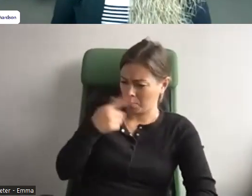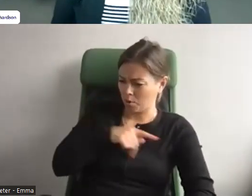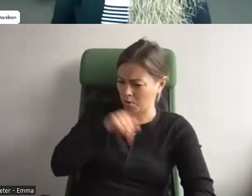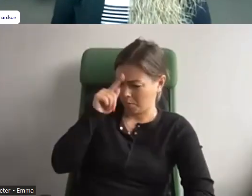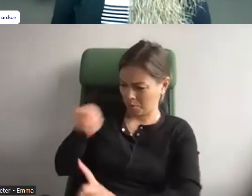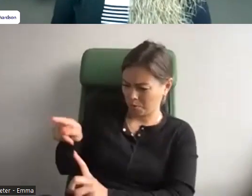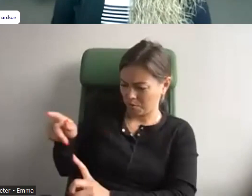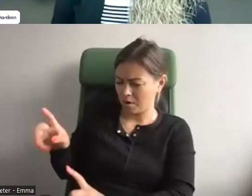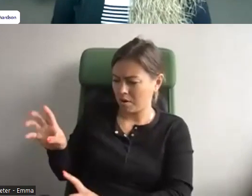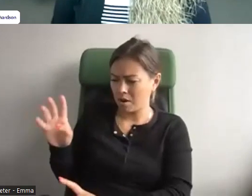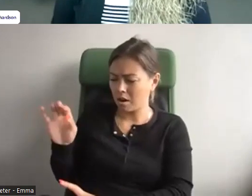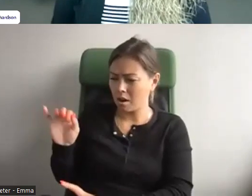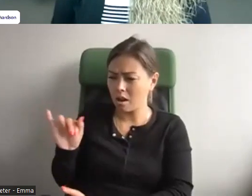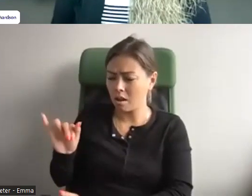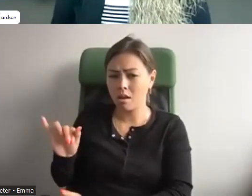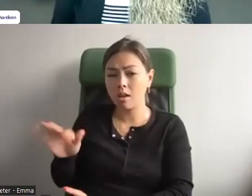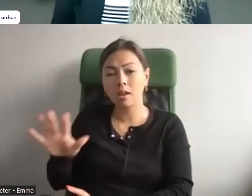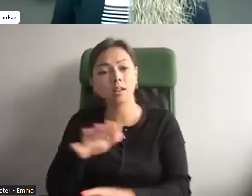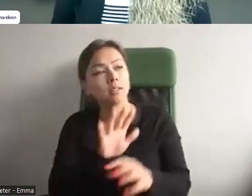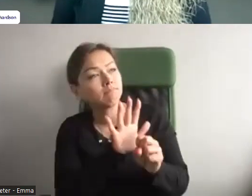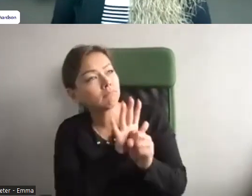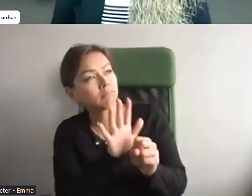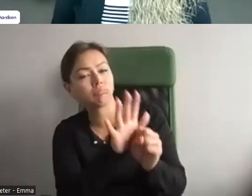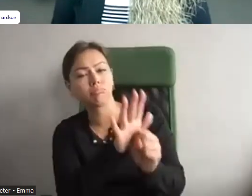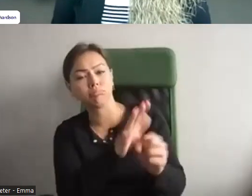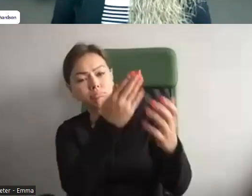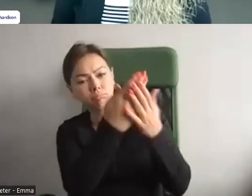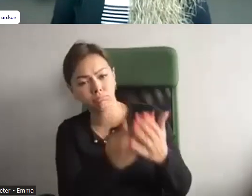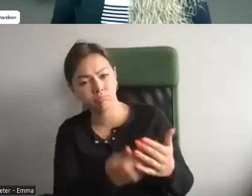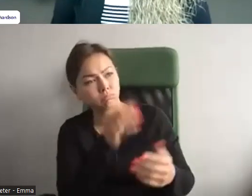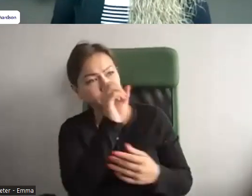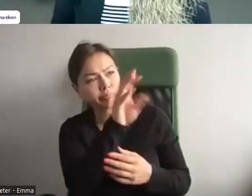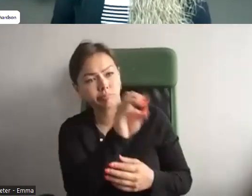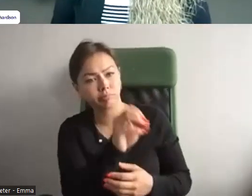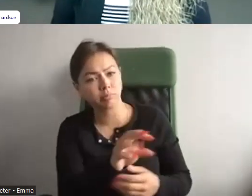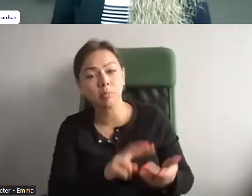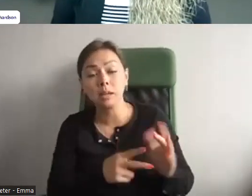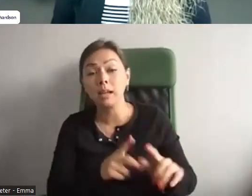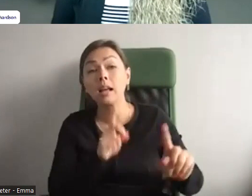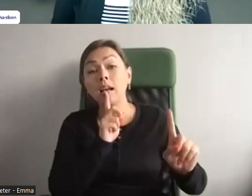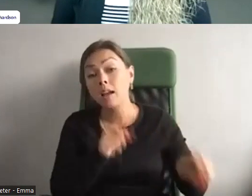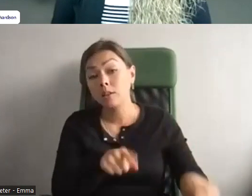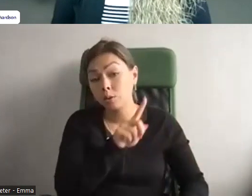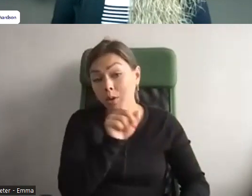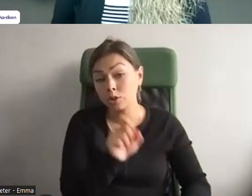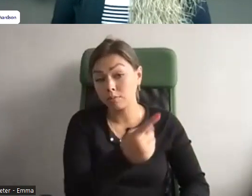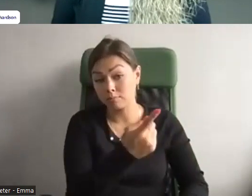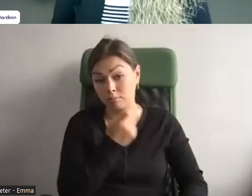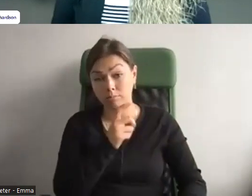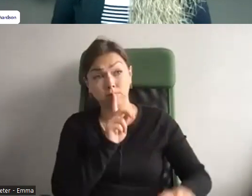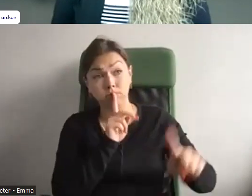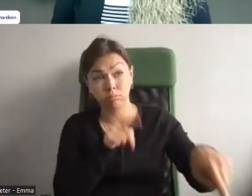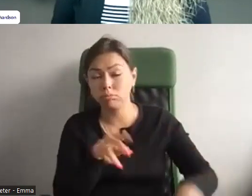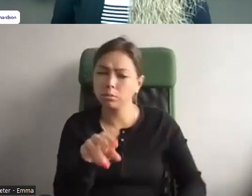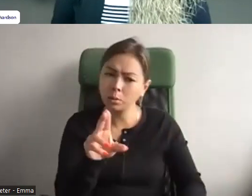then continuing with the advocacy. So you're not answering the question, you're simply reminding the journalist that